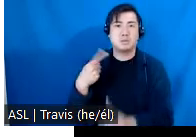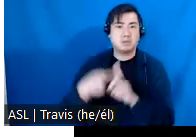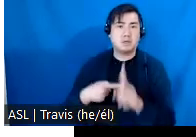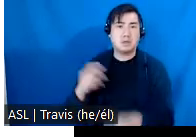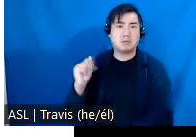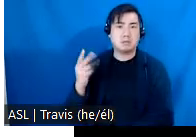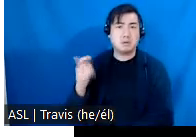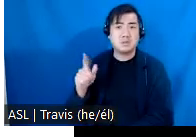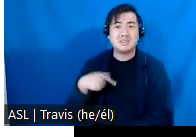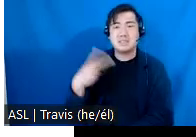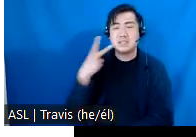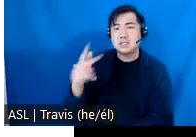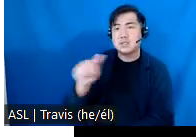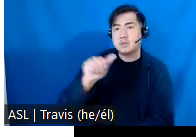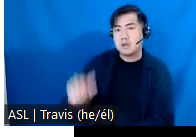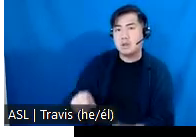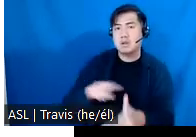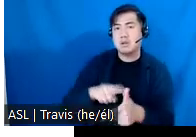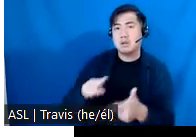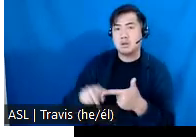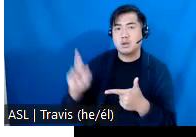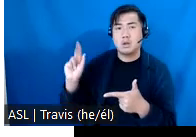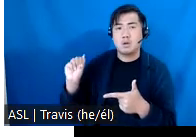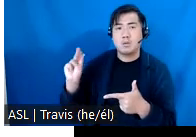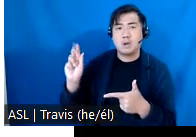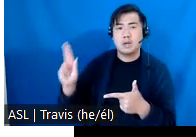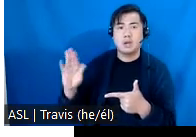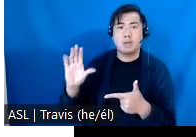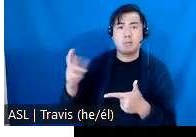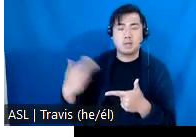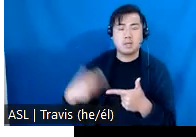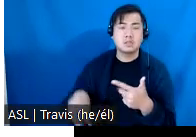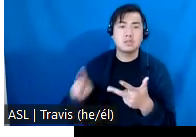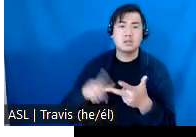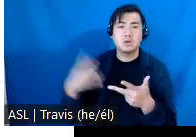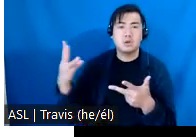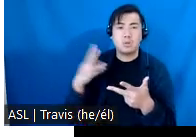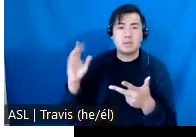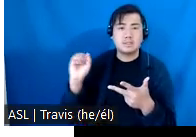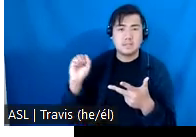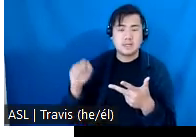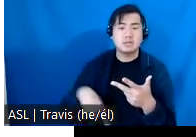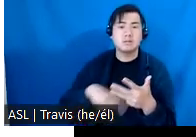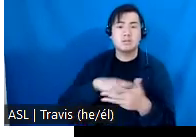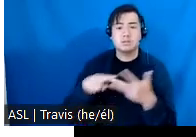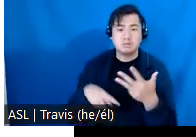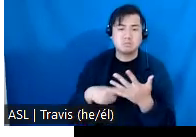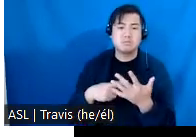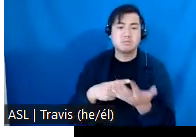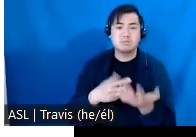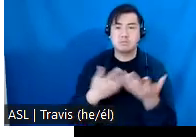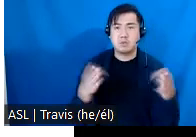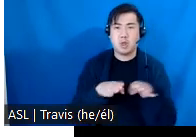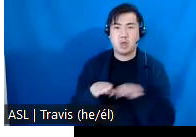Auburn, Harborview, Rainier Beach, Shoreline, and West Seattle have been closed, and that has left us with 2